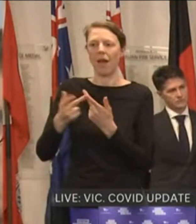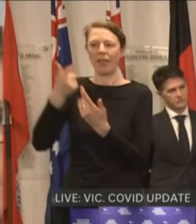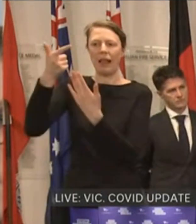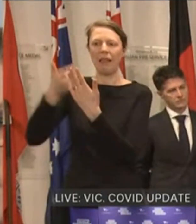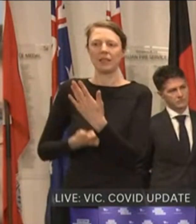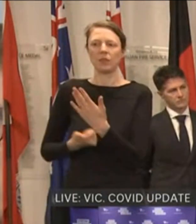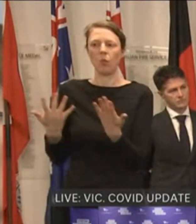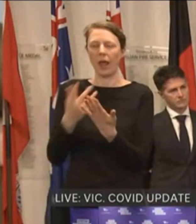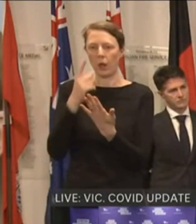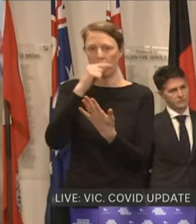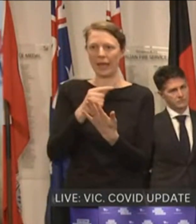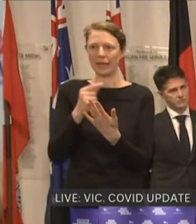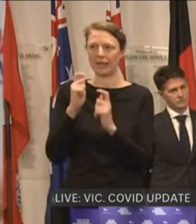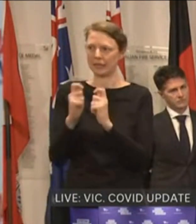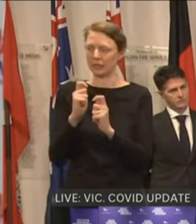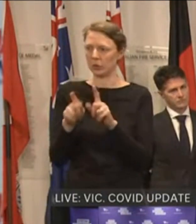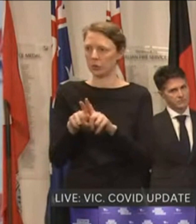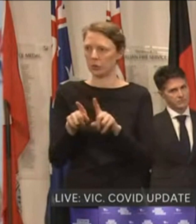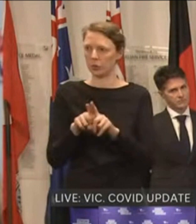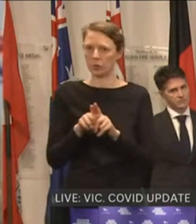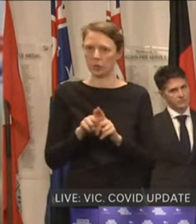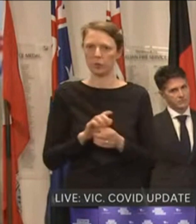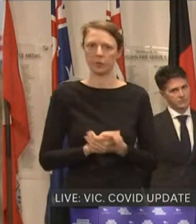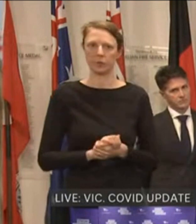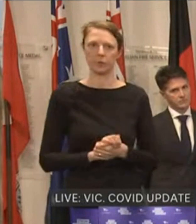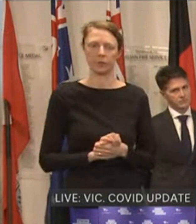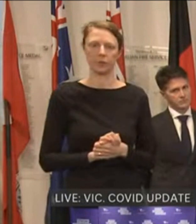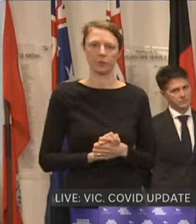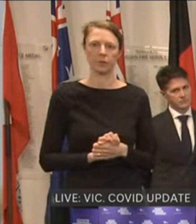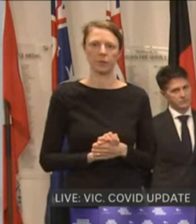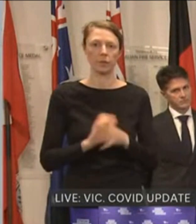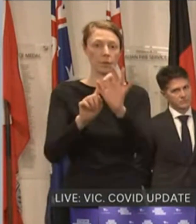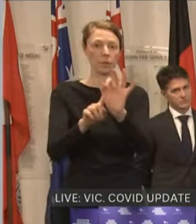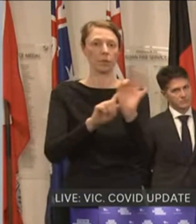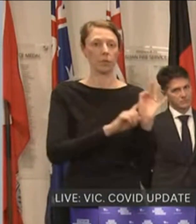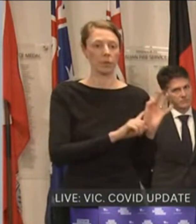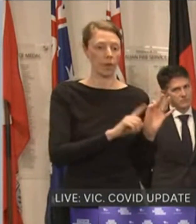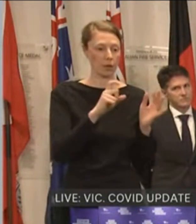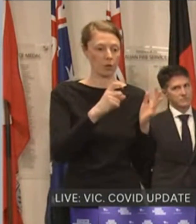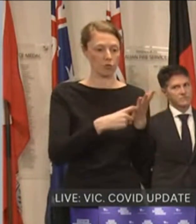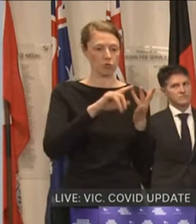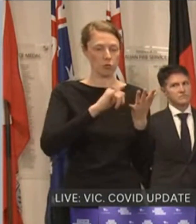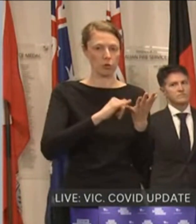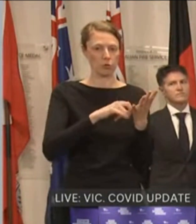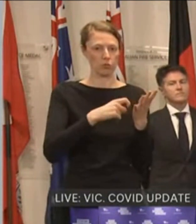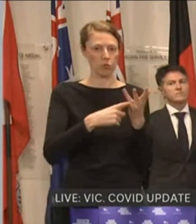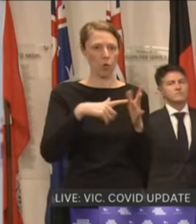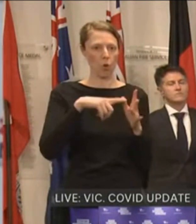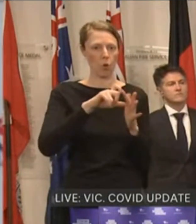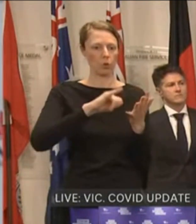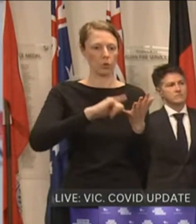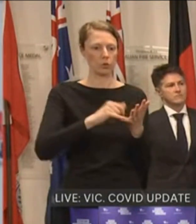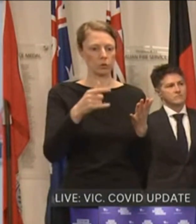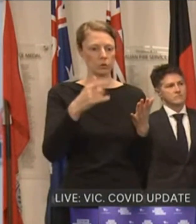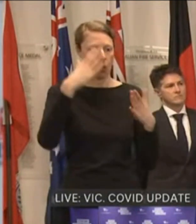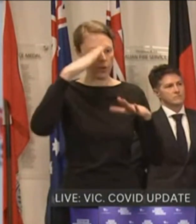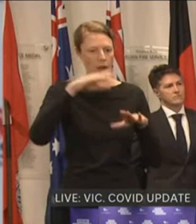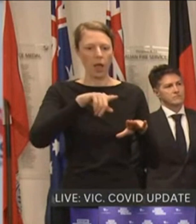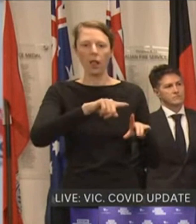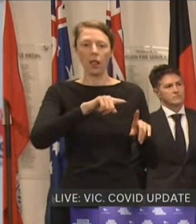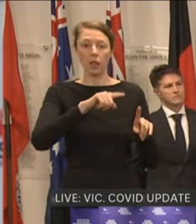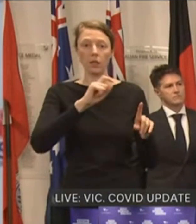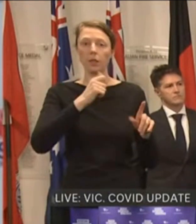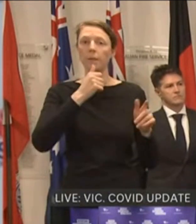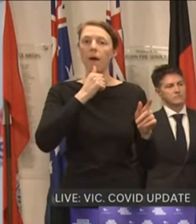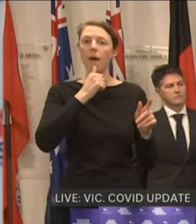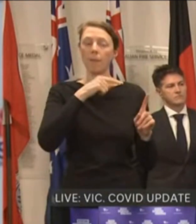say to people who want to go and have a drink there? Should they be a bit nervous? Look, the Crossroads will have undergone deep cleaning. I think what's